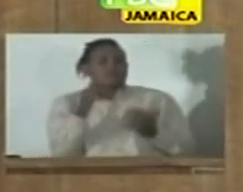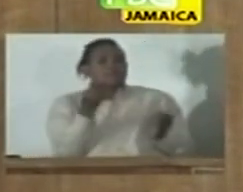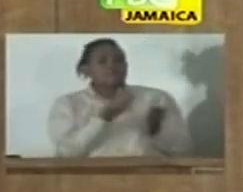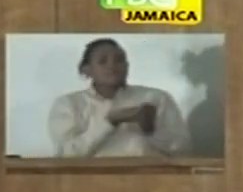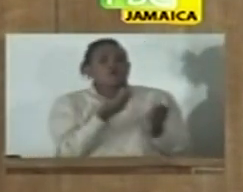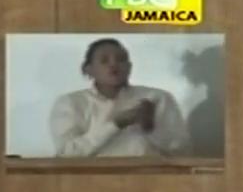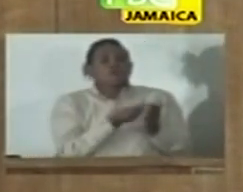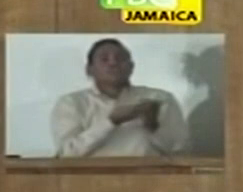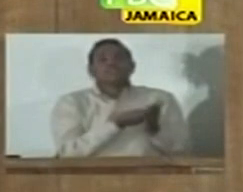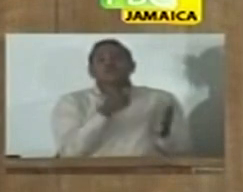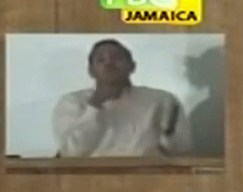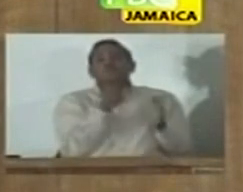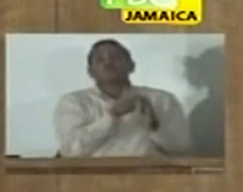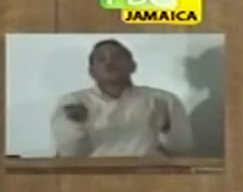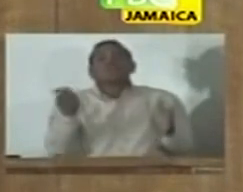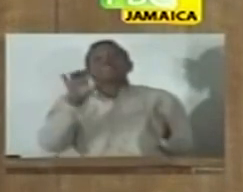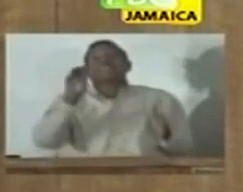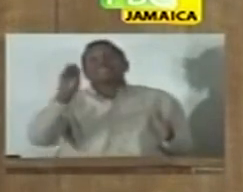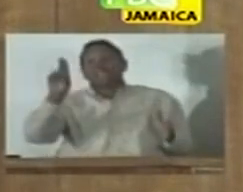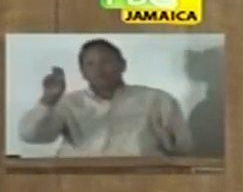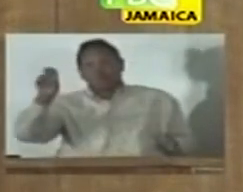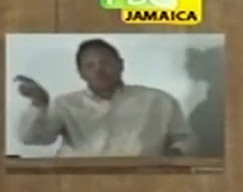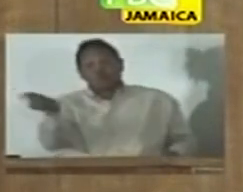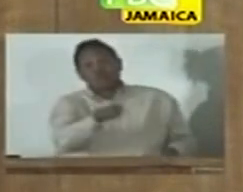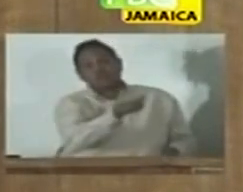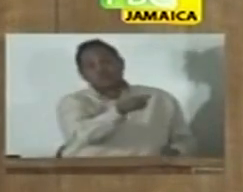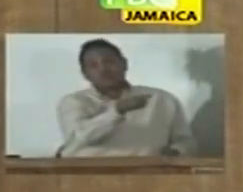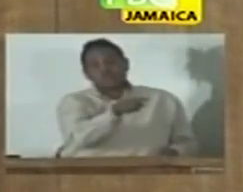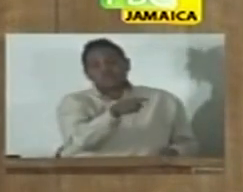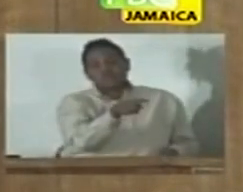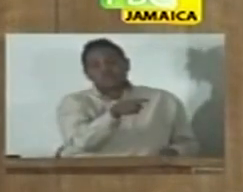which went through CMU to this fund?